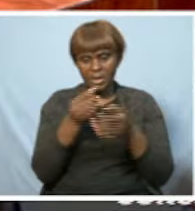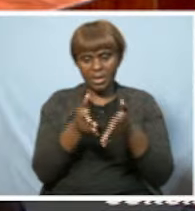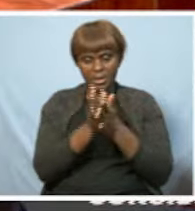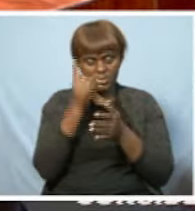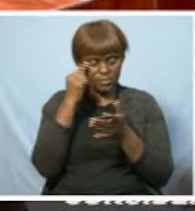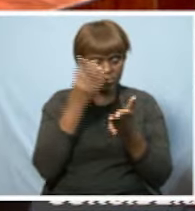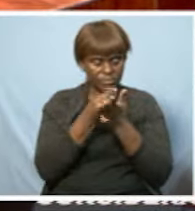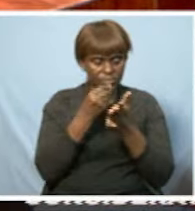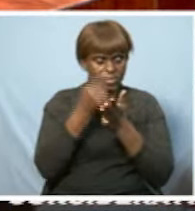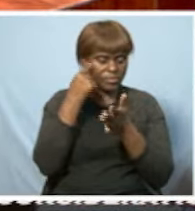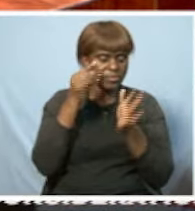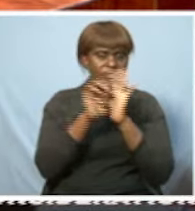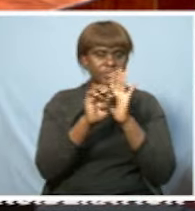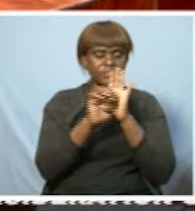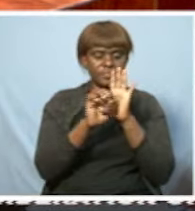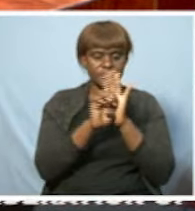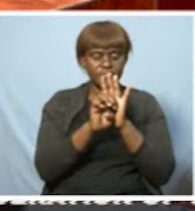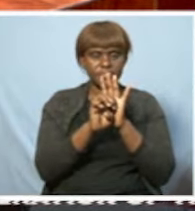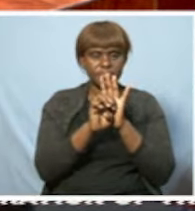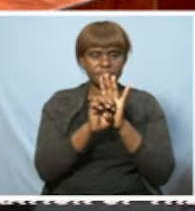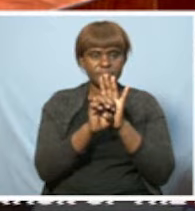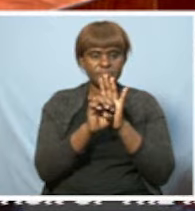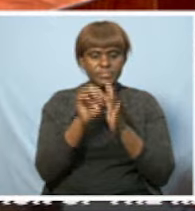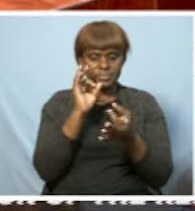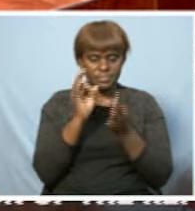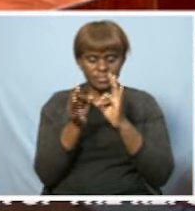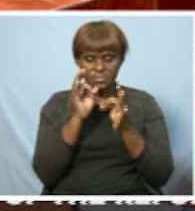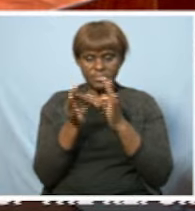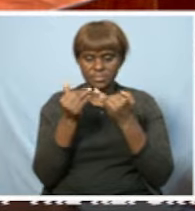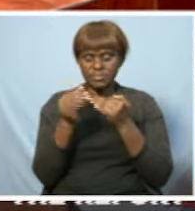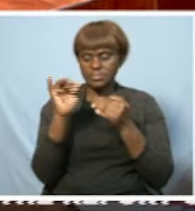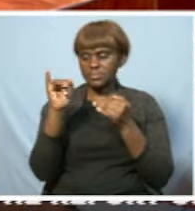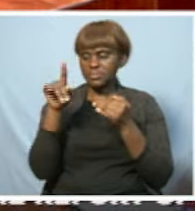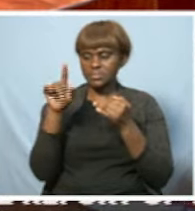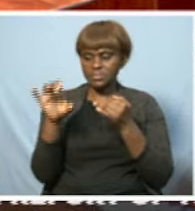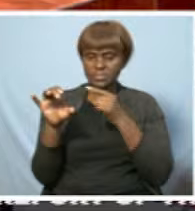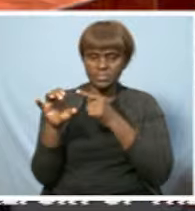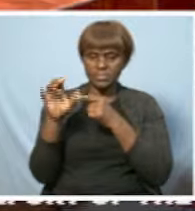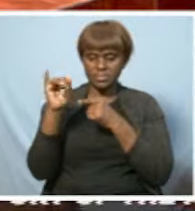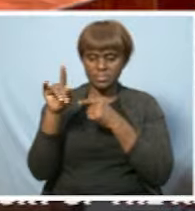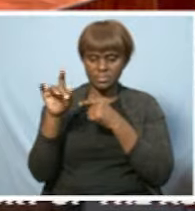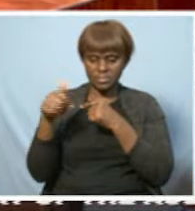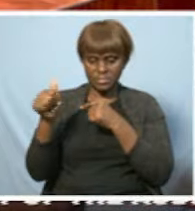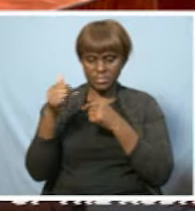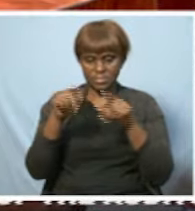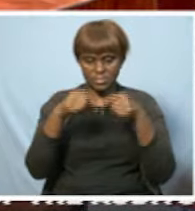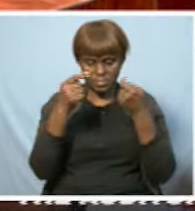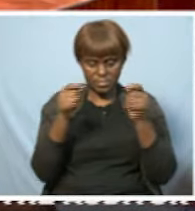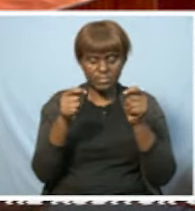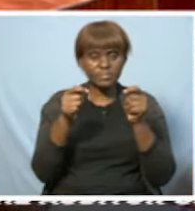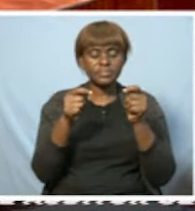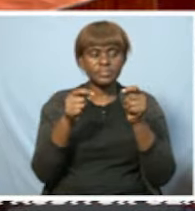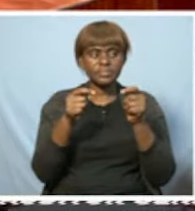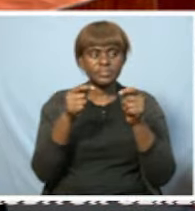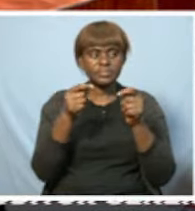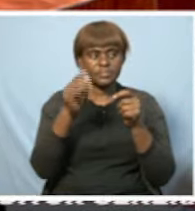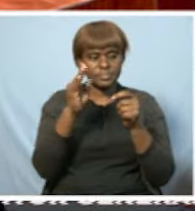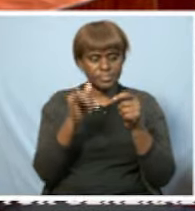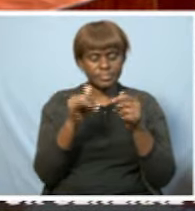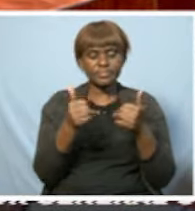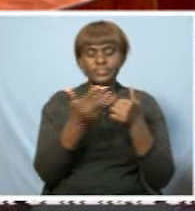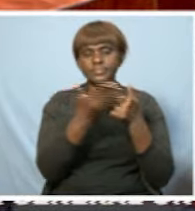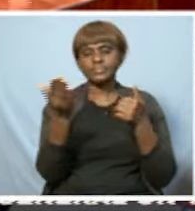For example, if an IPC has been issued by